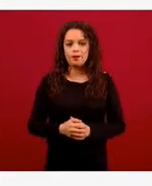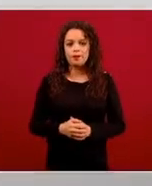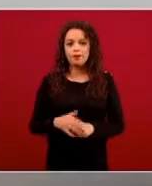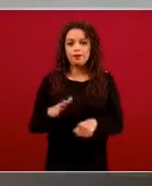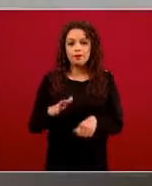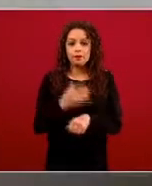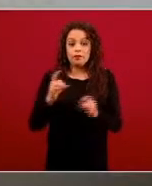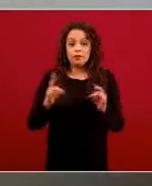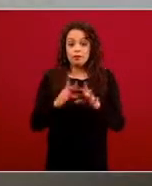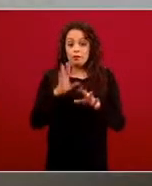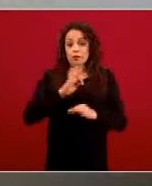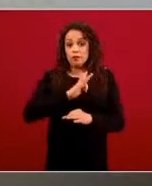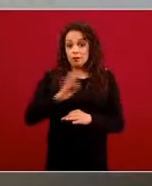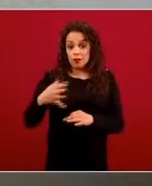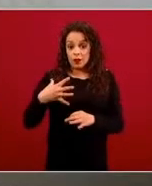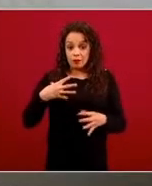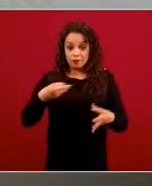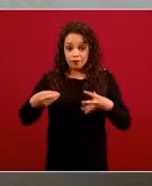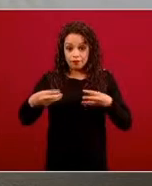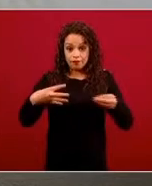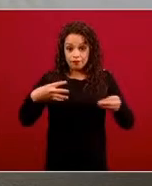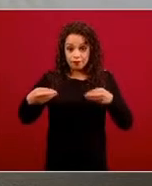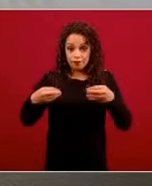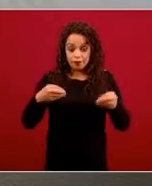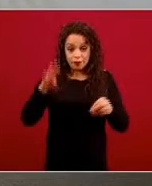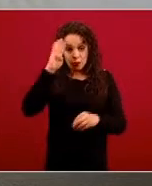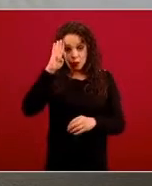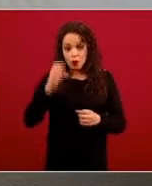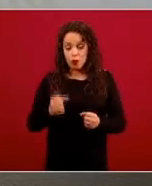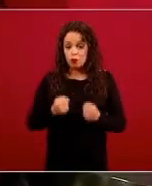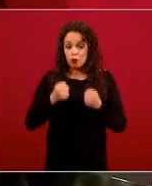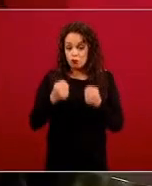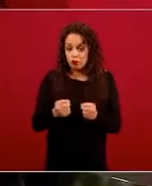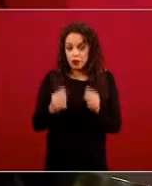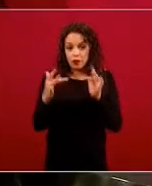washing them with soap and water.